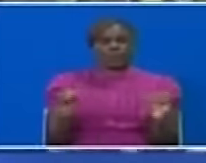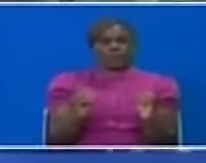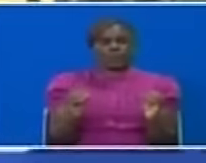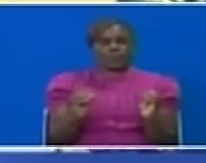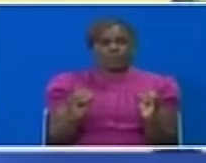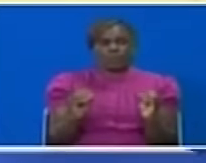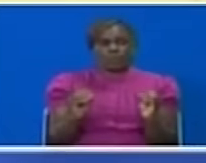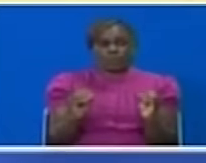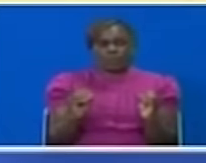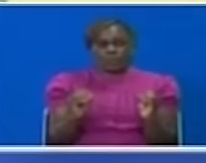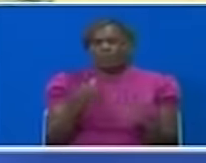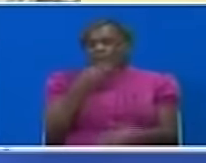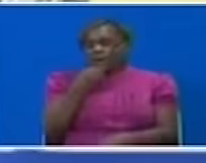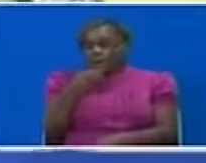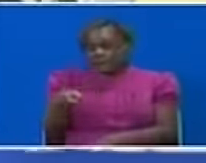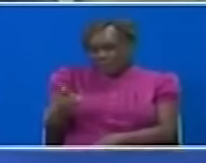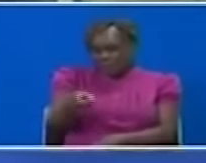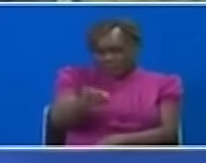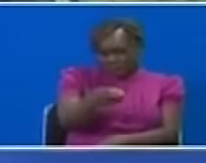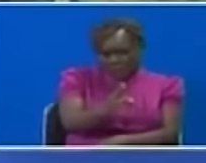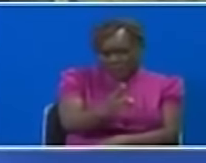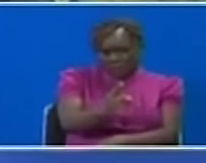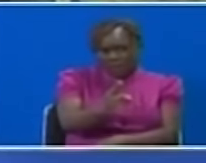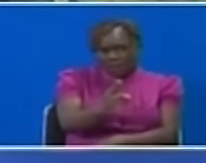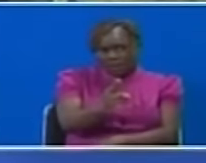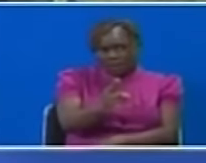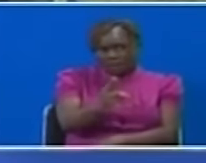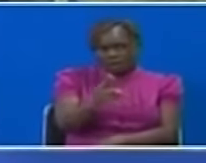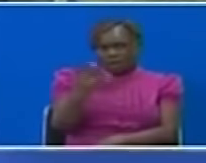gunman, police constable Abdi Hakim Masla, force number